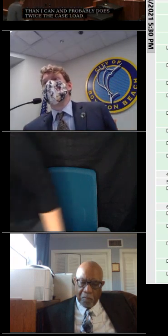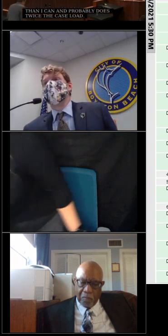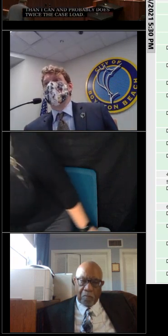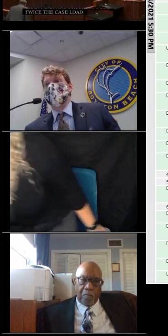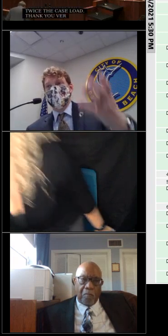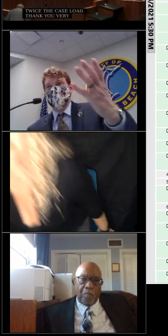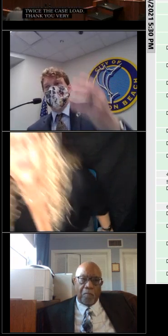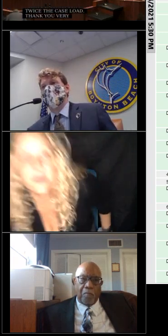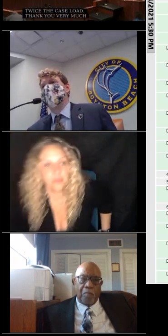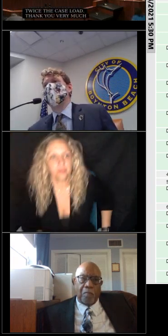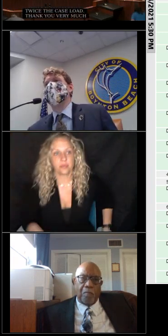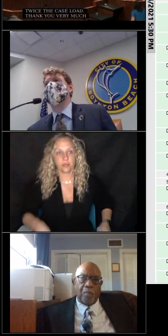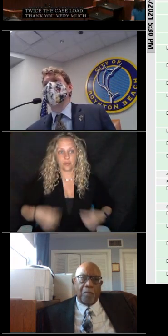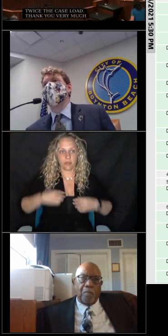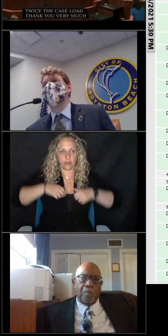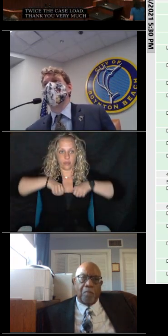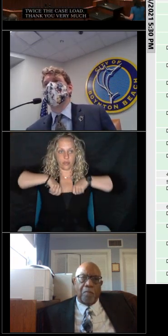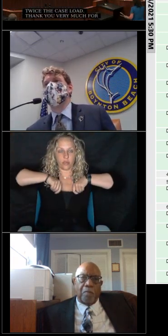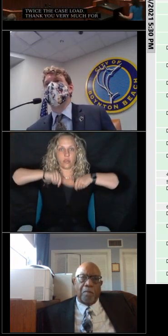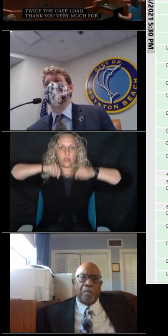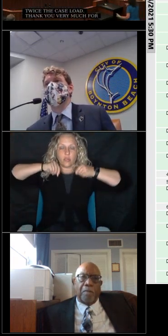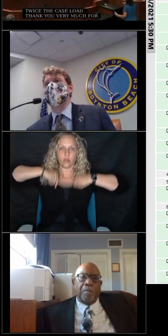Senator Berman, would you like to?